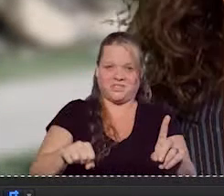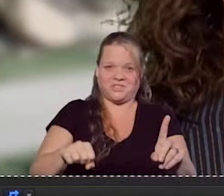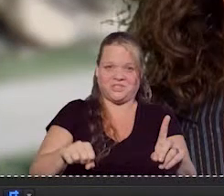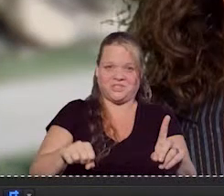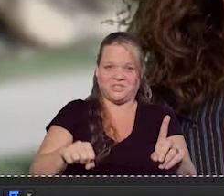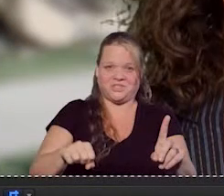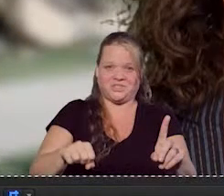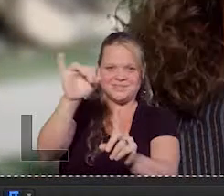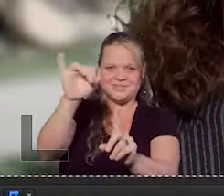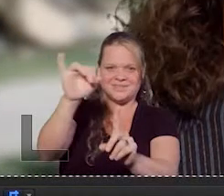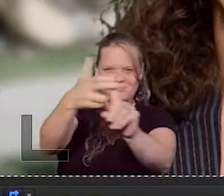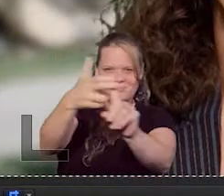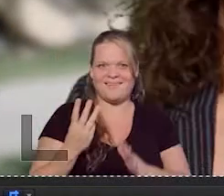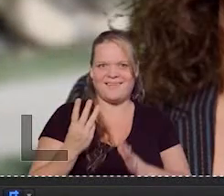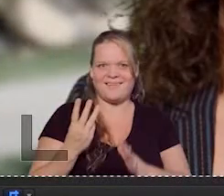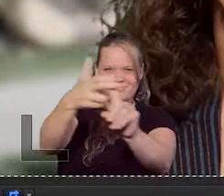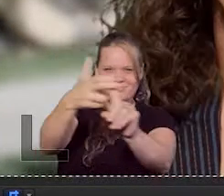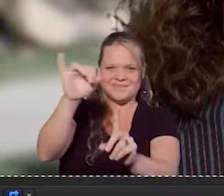trouble. But she shouldn't